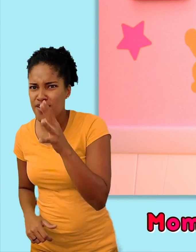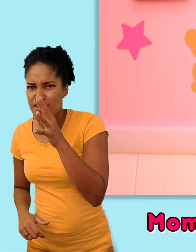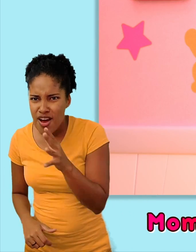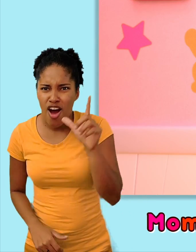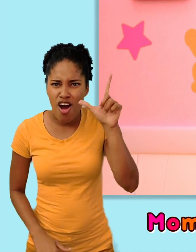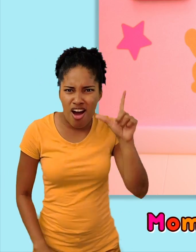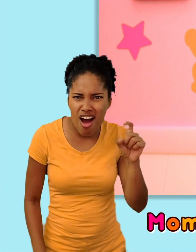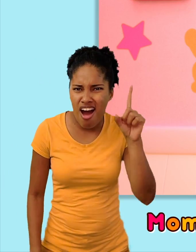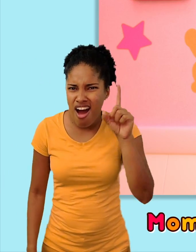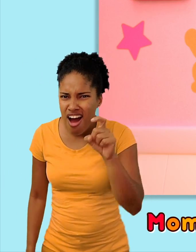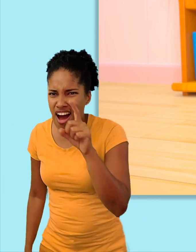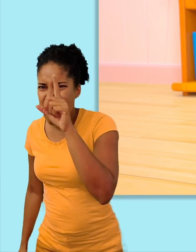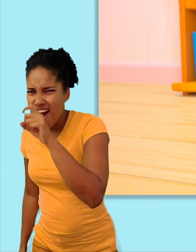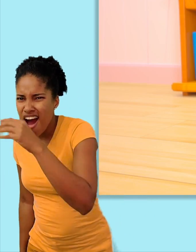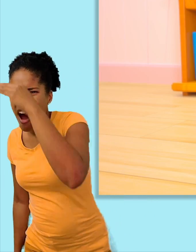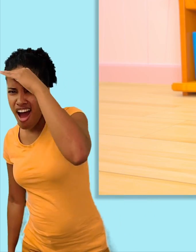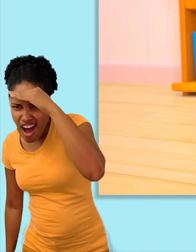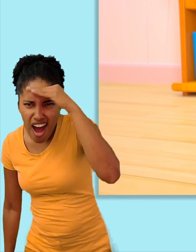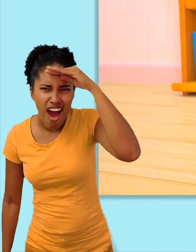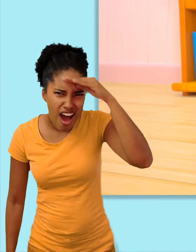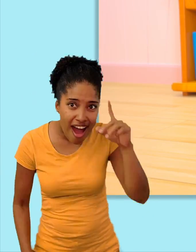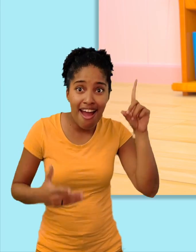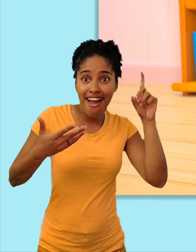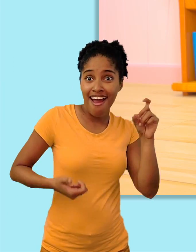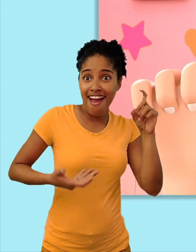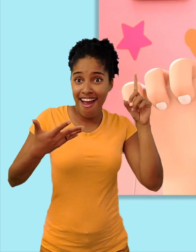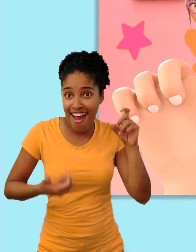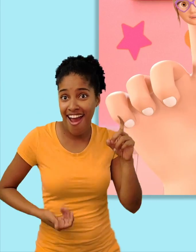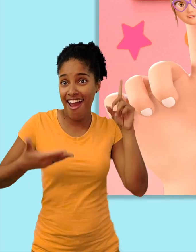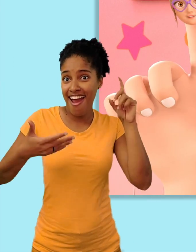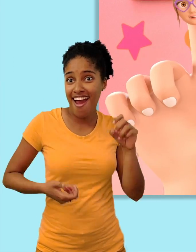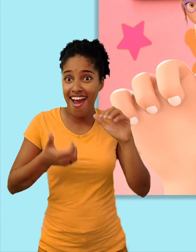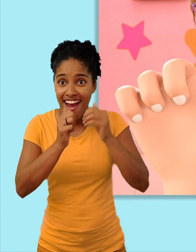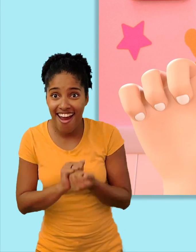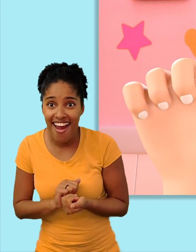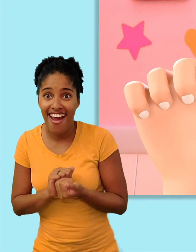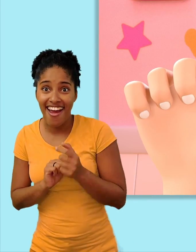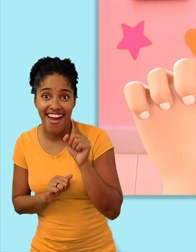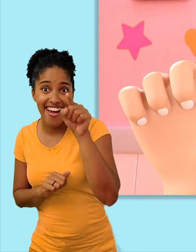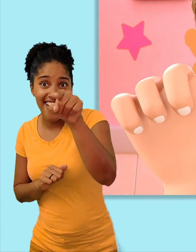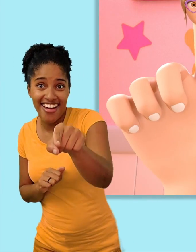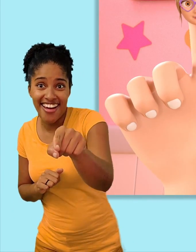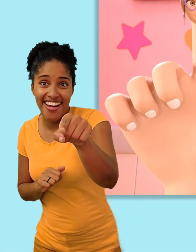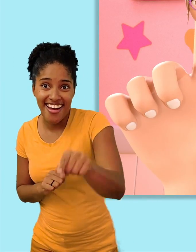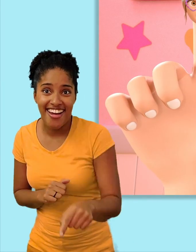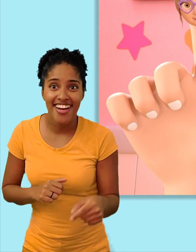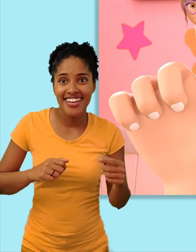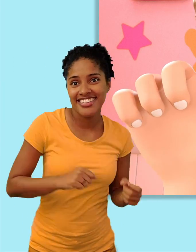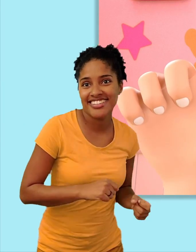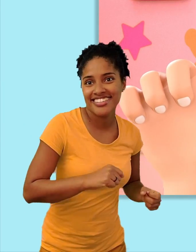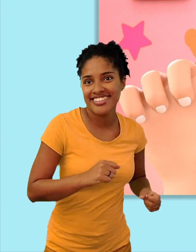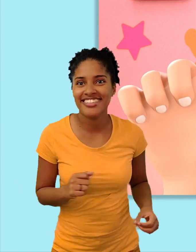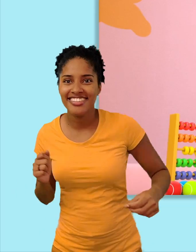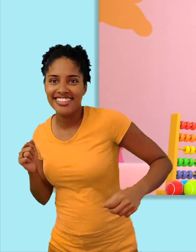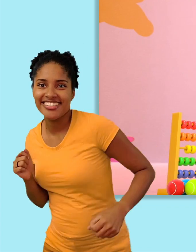Mommy finger, where are you? Here I am, how do you